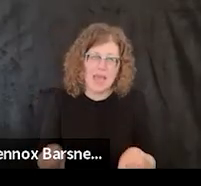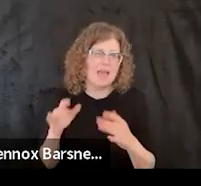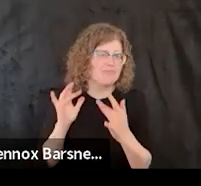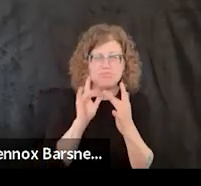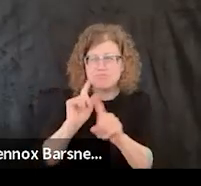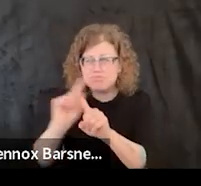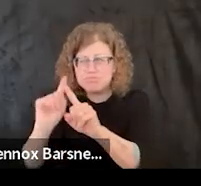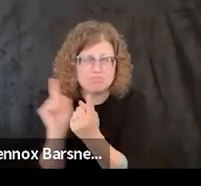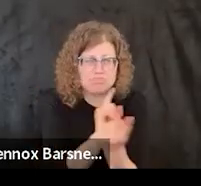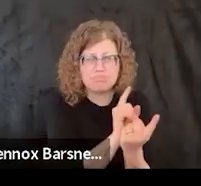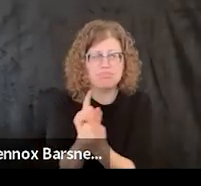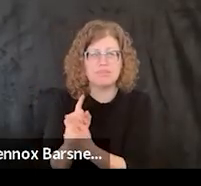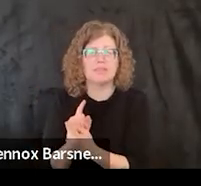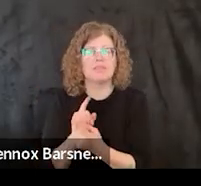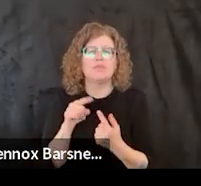industry events.